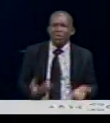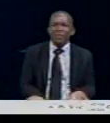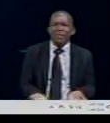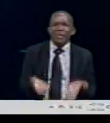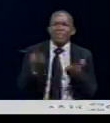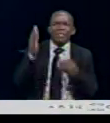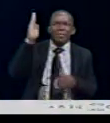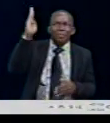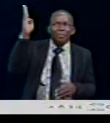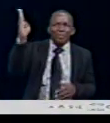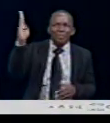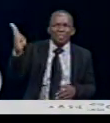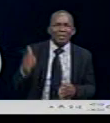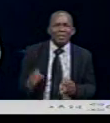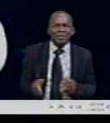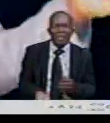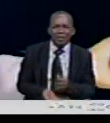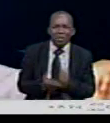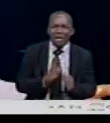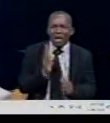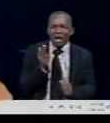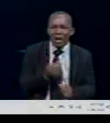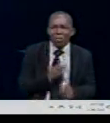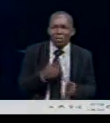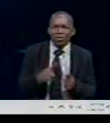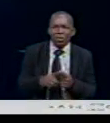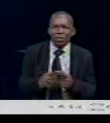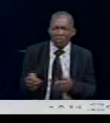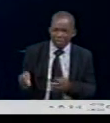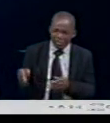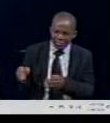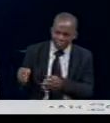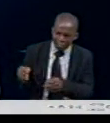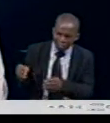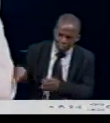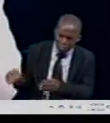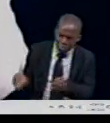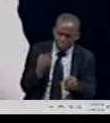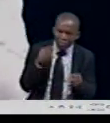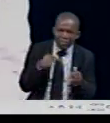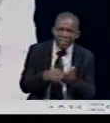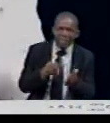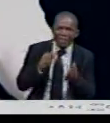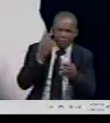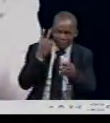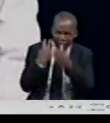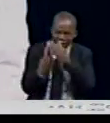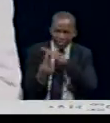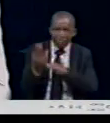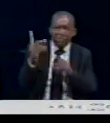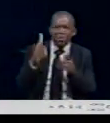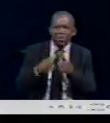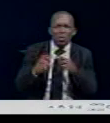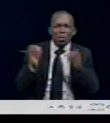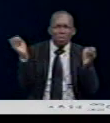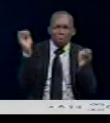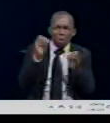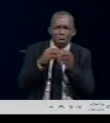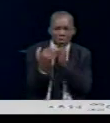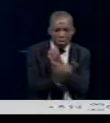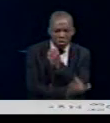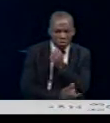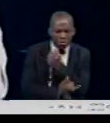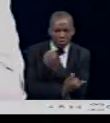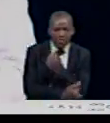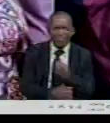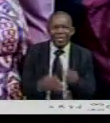able to drive the vision of taking the gospel to every creature and of fulfilling the great commission. Let's lift up